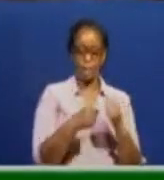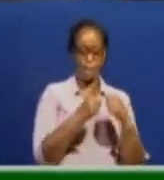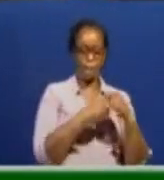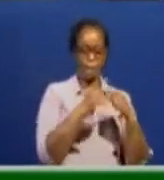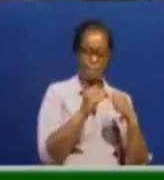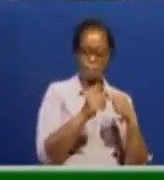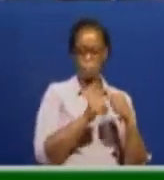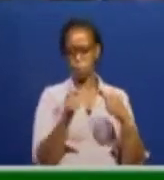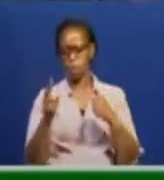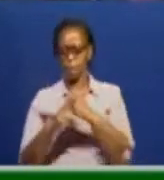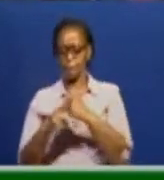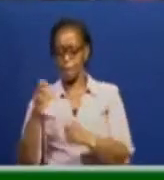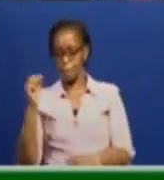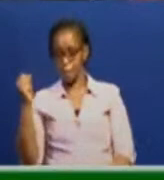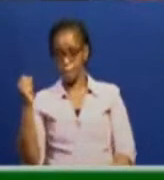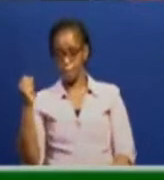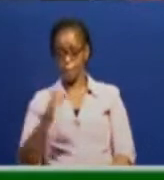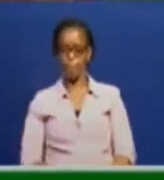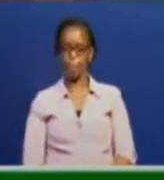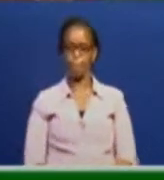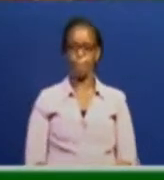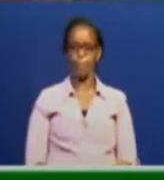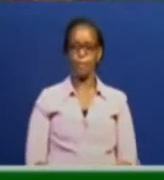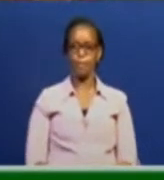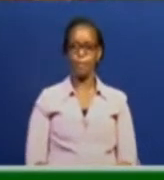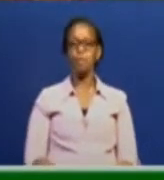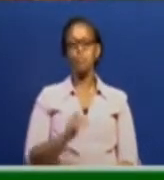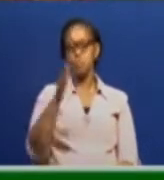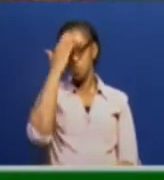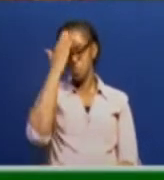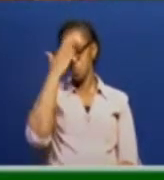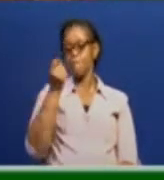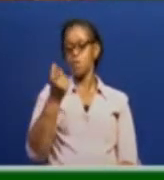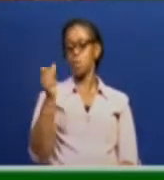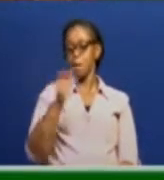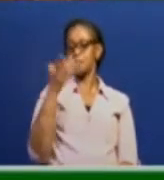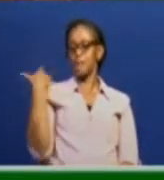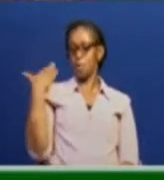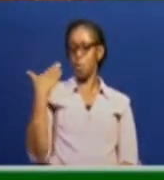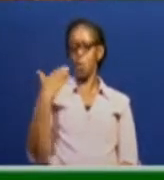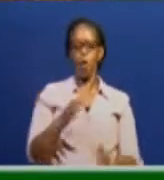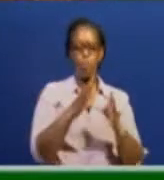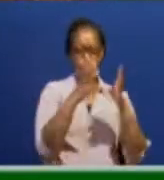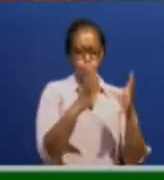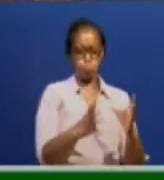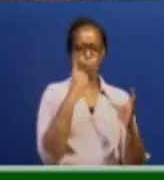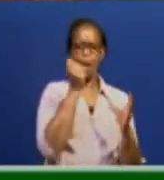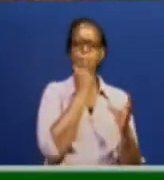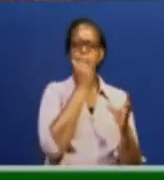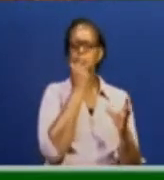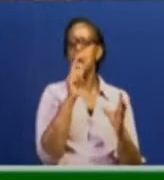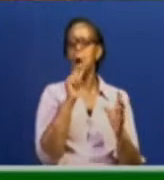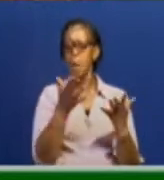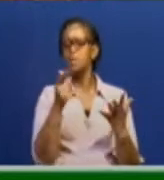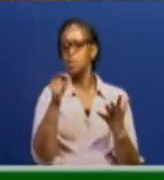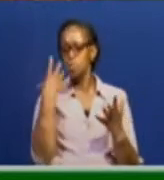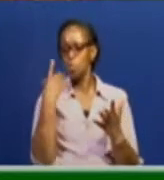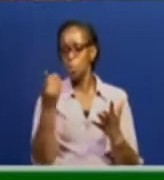and 75. Honorable members, you know how much it costed a few months ago. We have also established